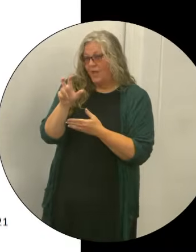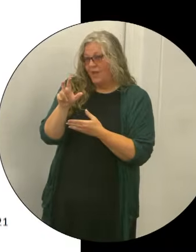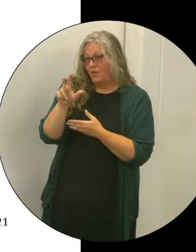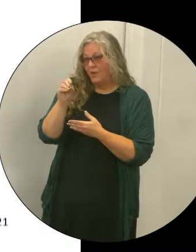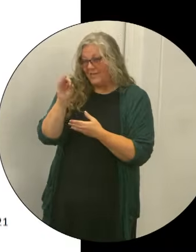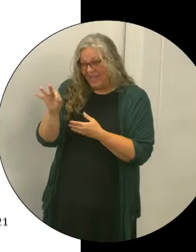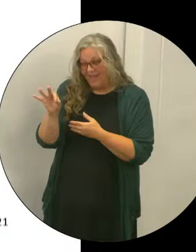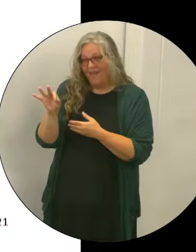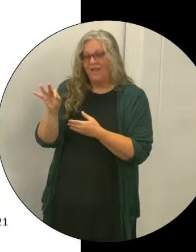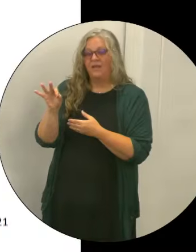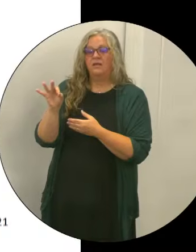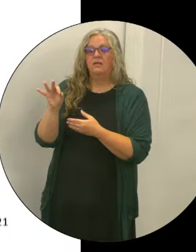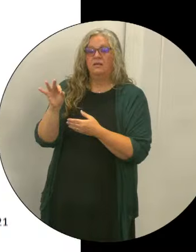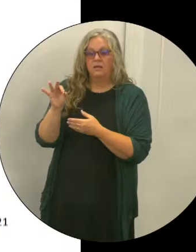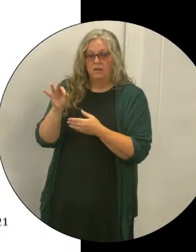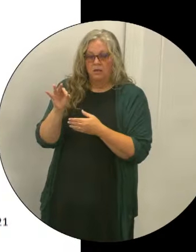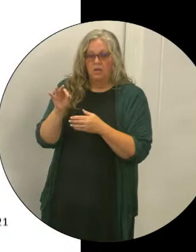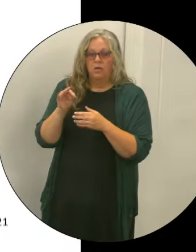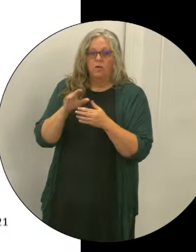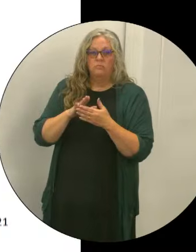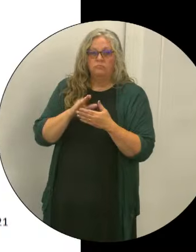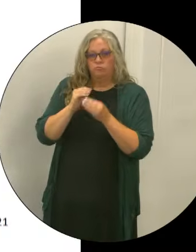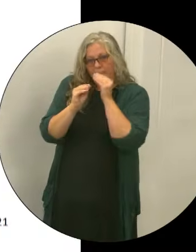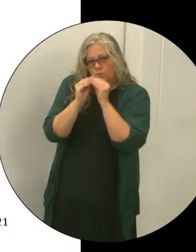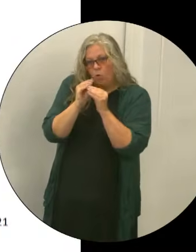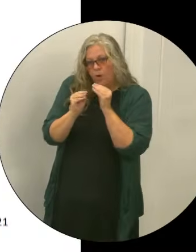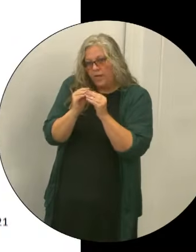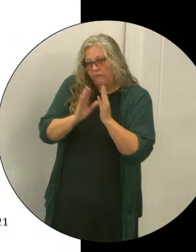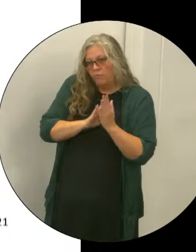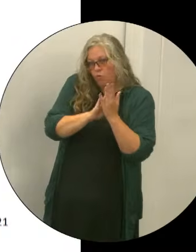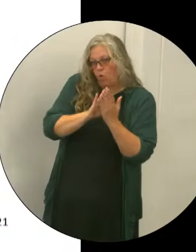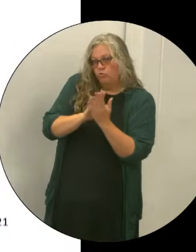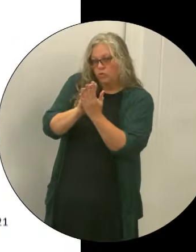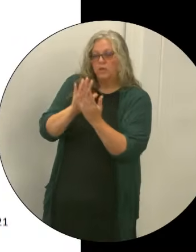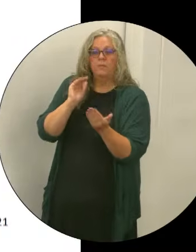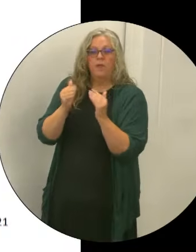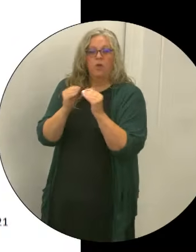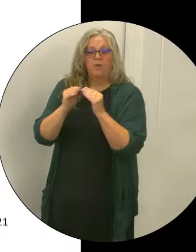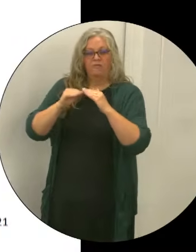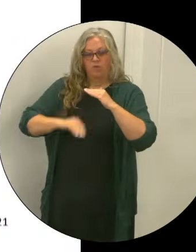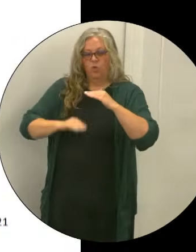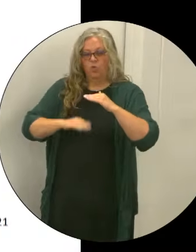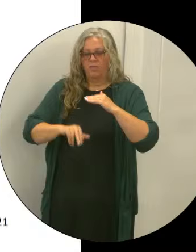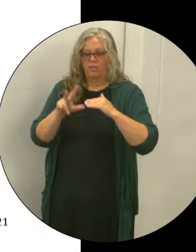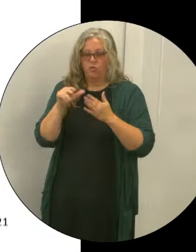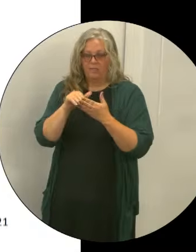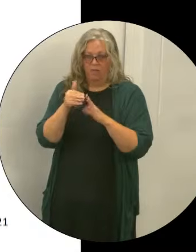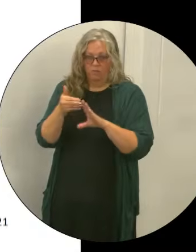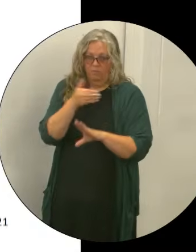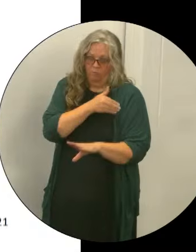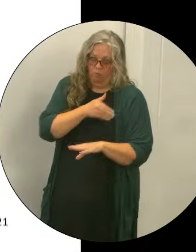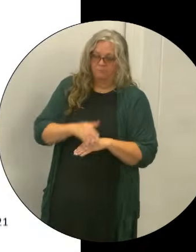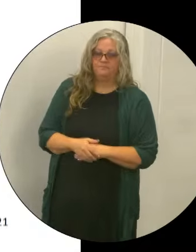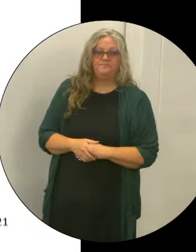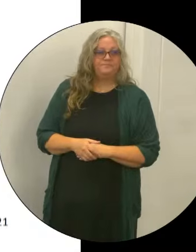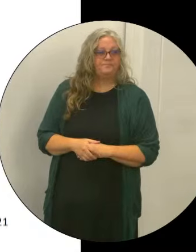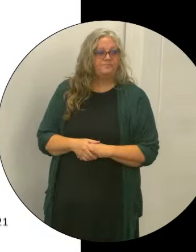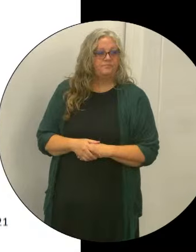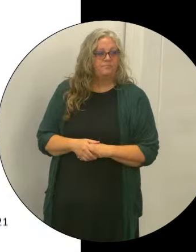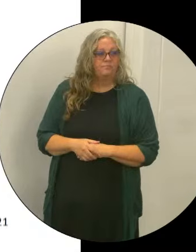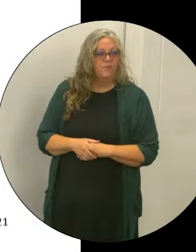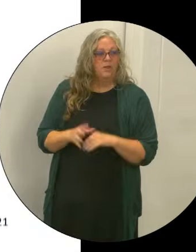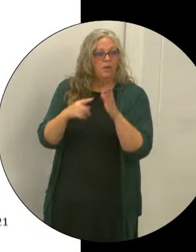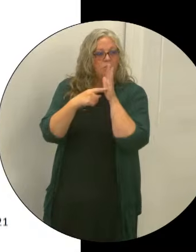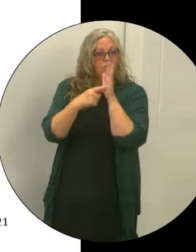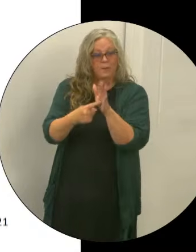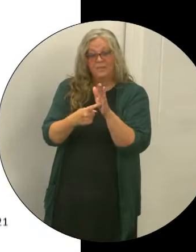31,309 restorative approaches, compared to fewer than 3,000 annually prior to 2021. This represents